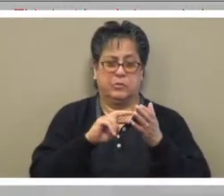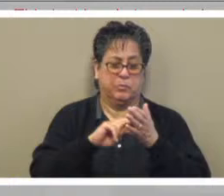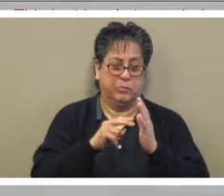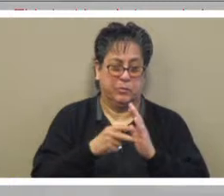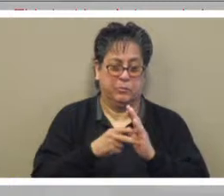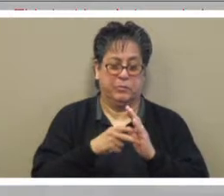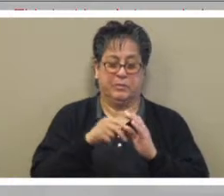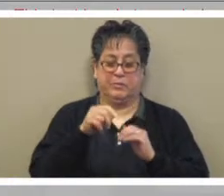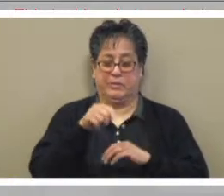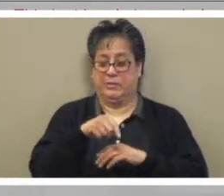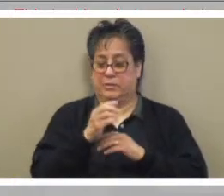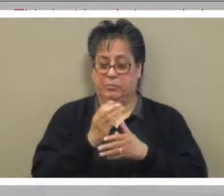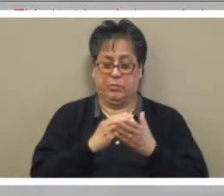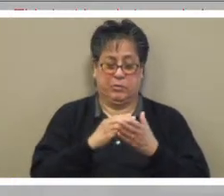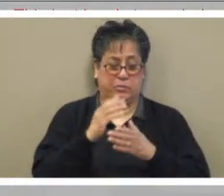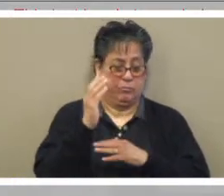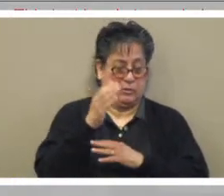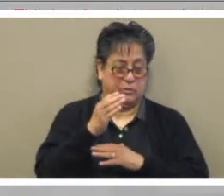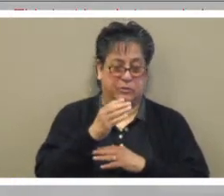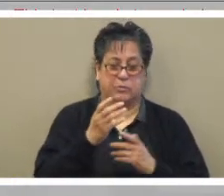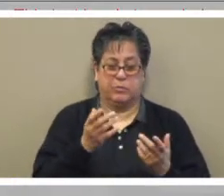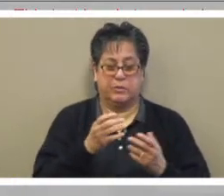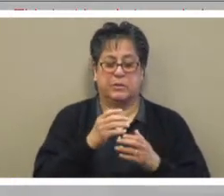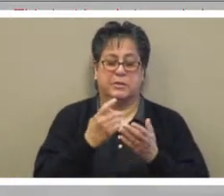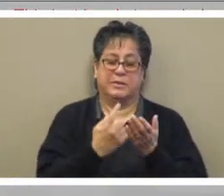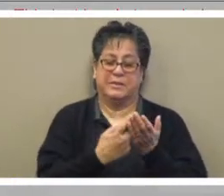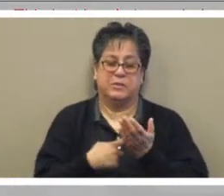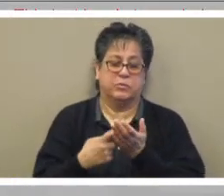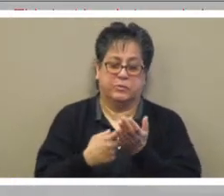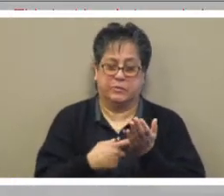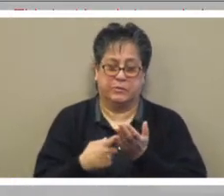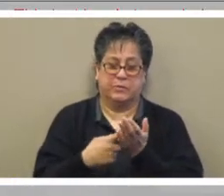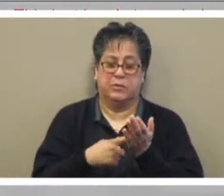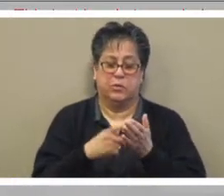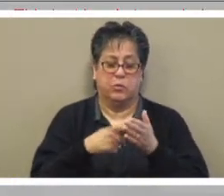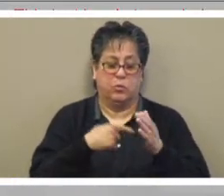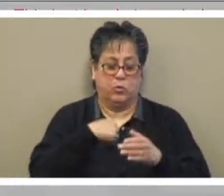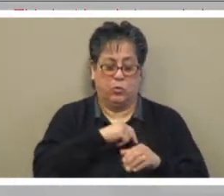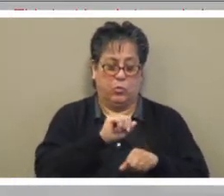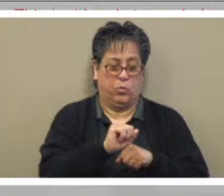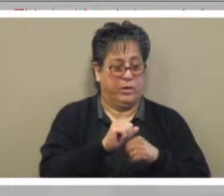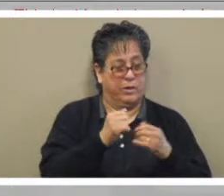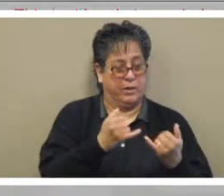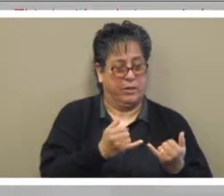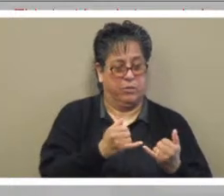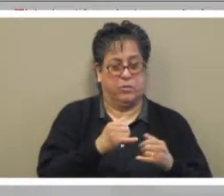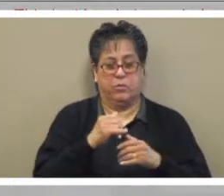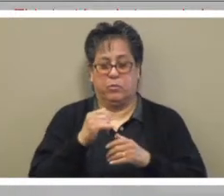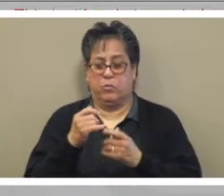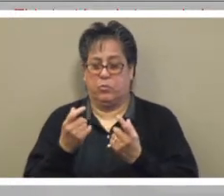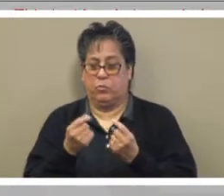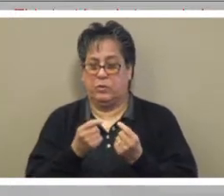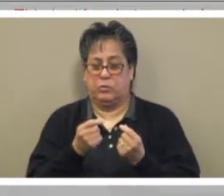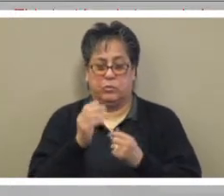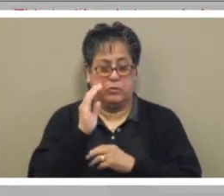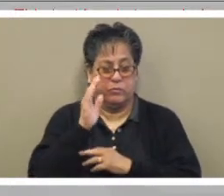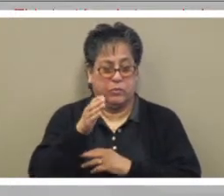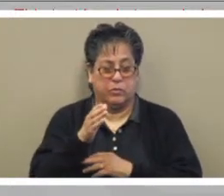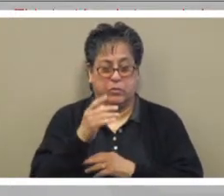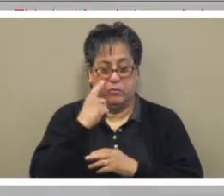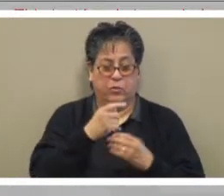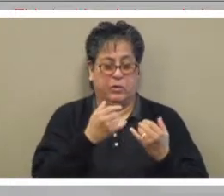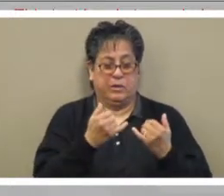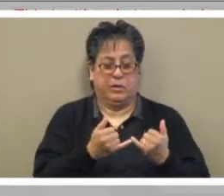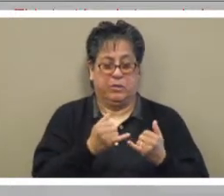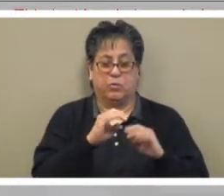of this portion of the presentation is really going to be some discussion on what we're working on now and what will be coming forward in probably in the May timeframe for